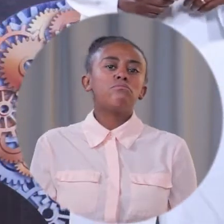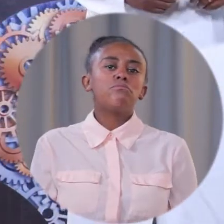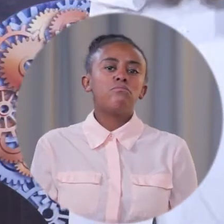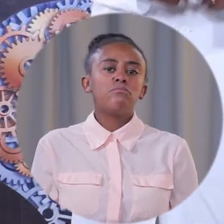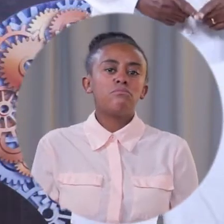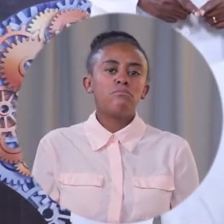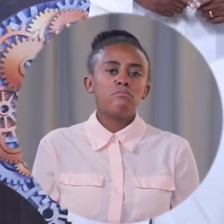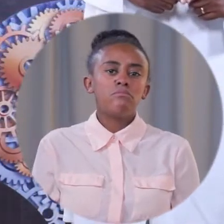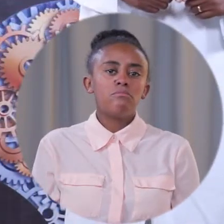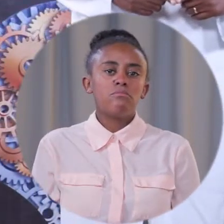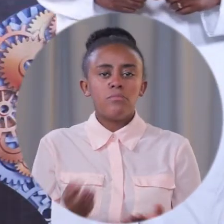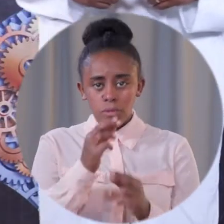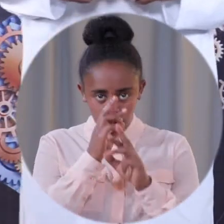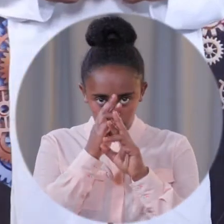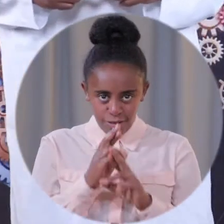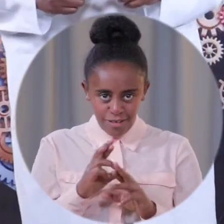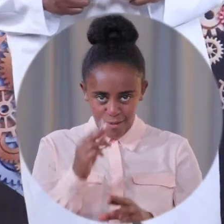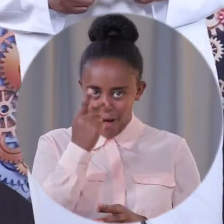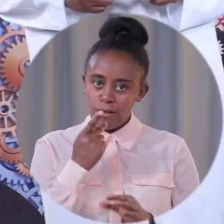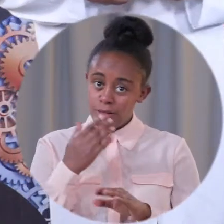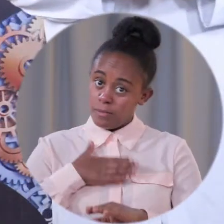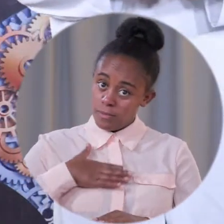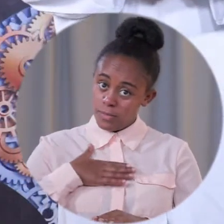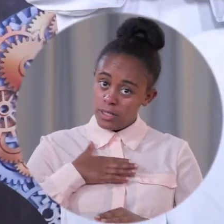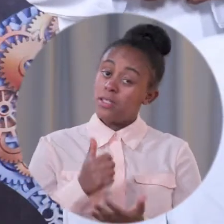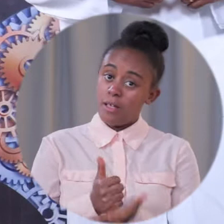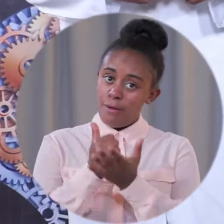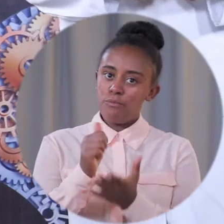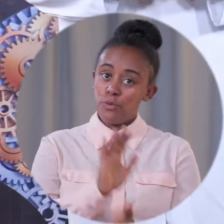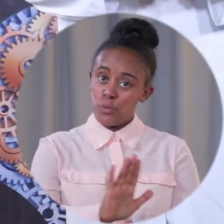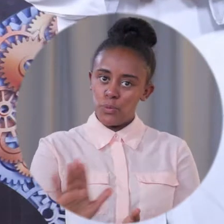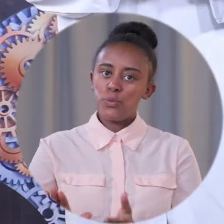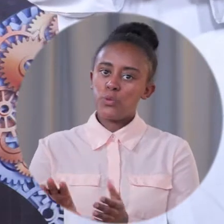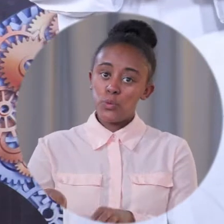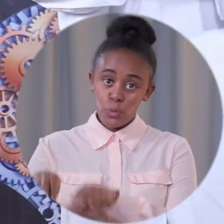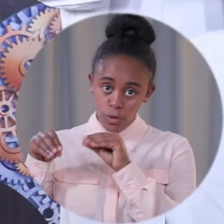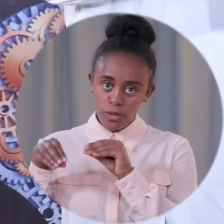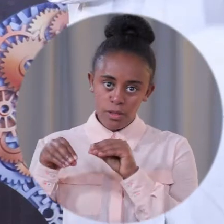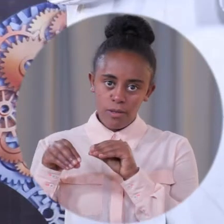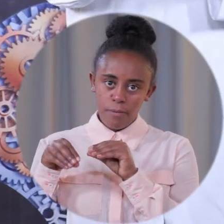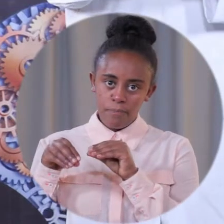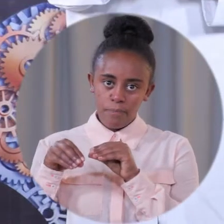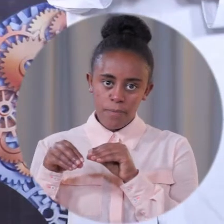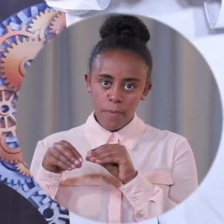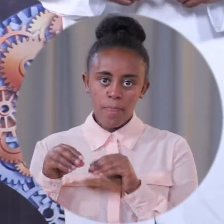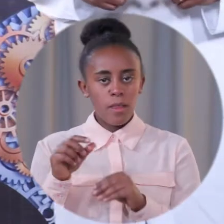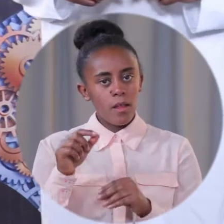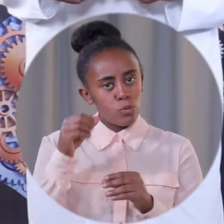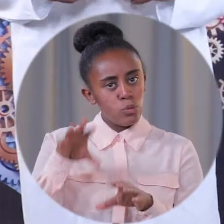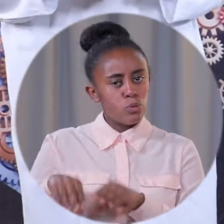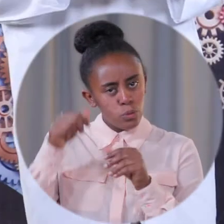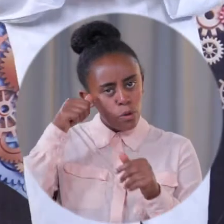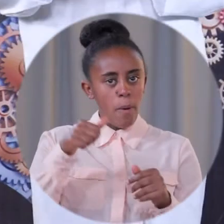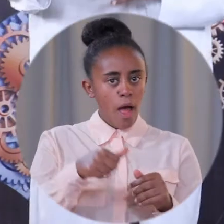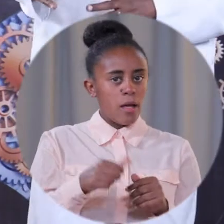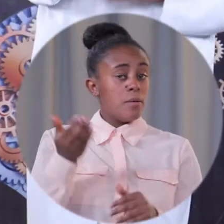Dear parents, please help your students. Students, please remind the previous